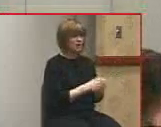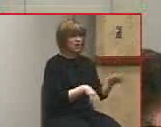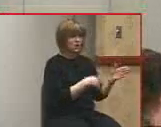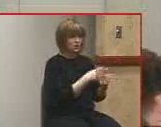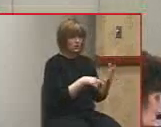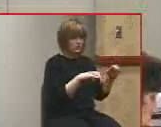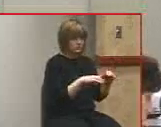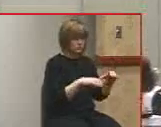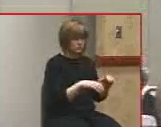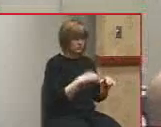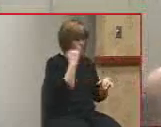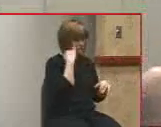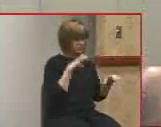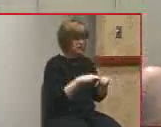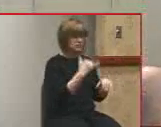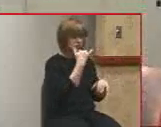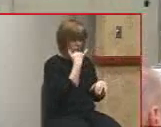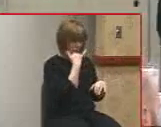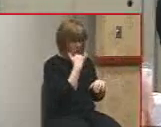does it the wrong way?